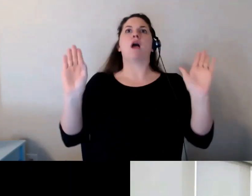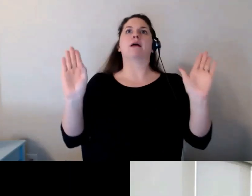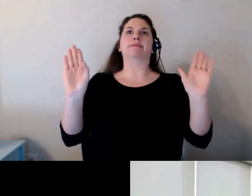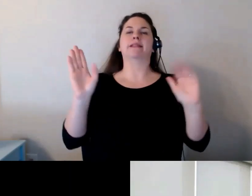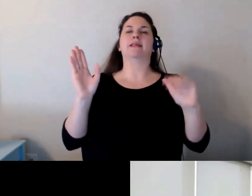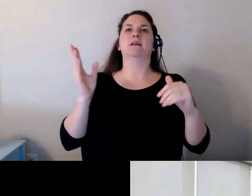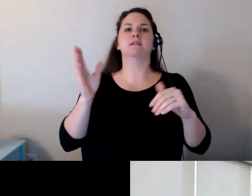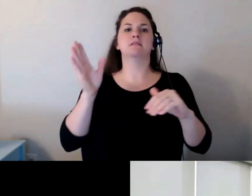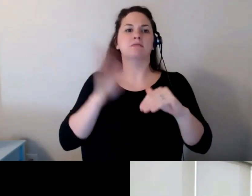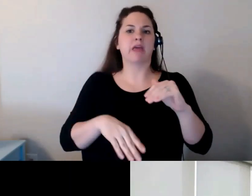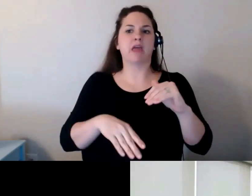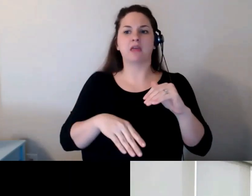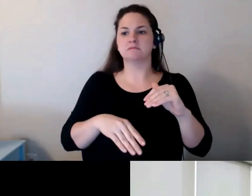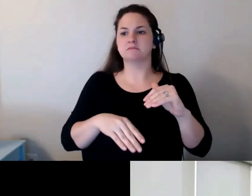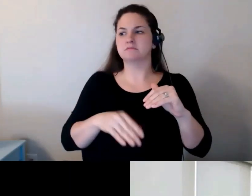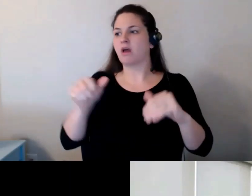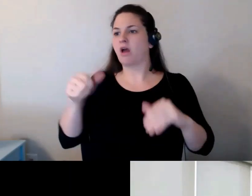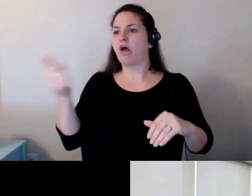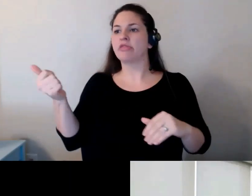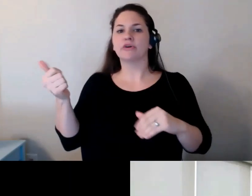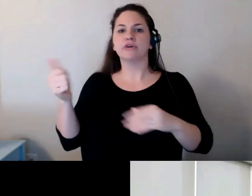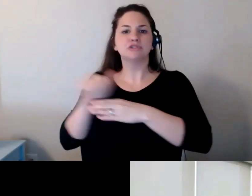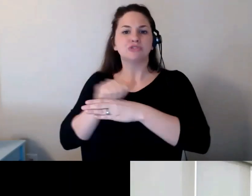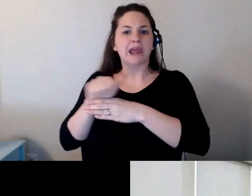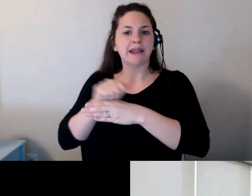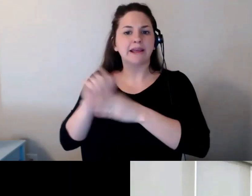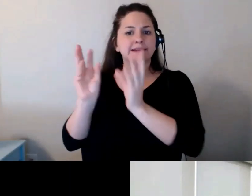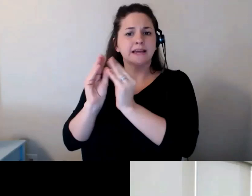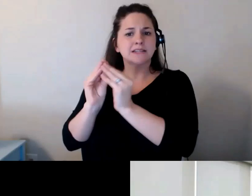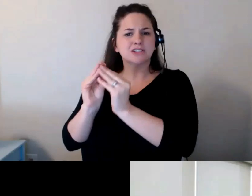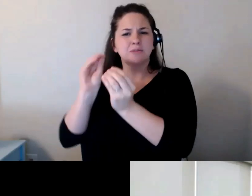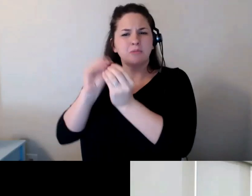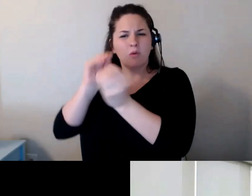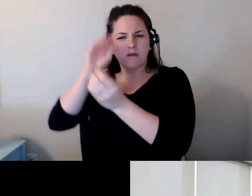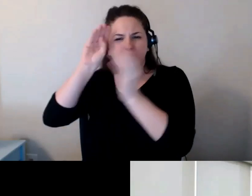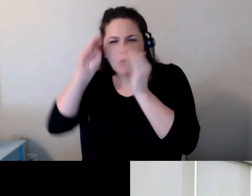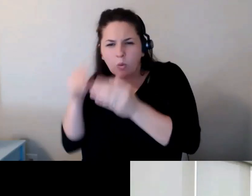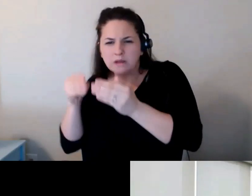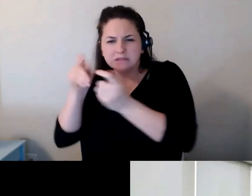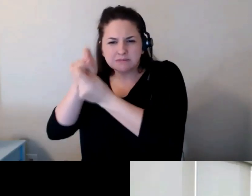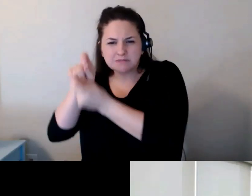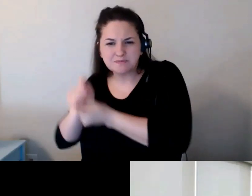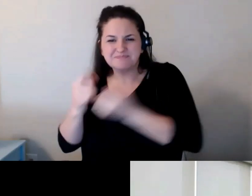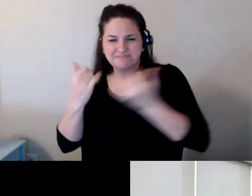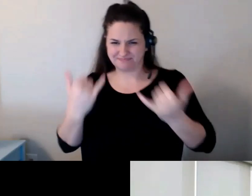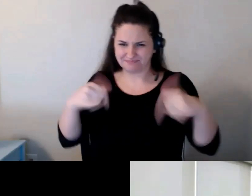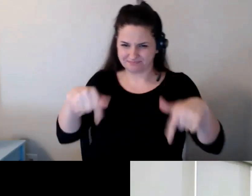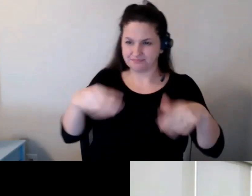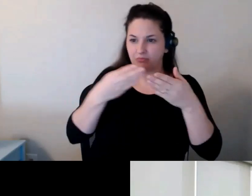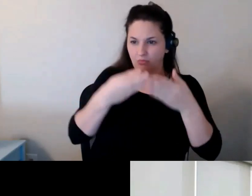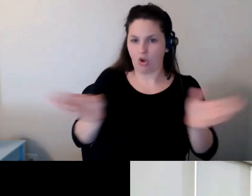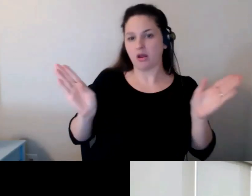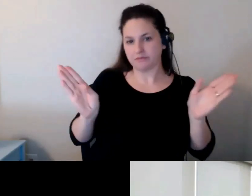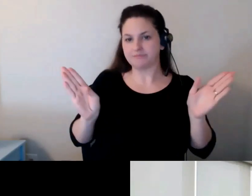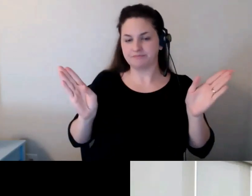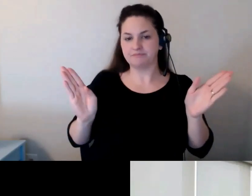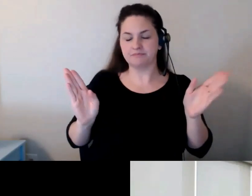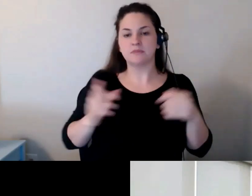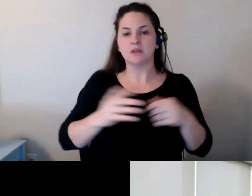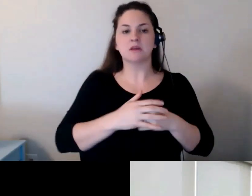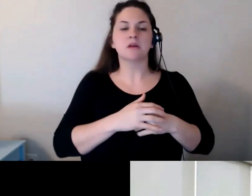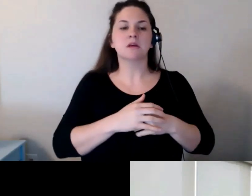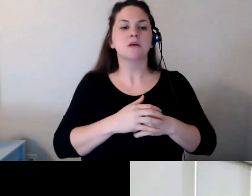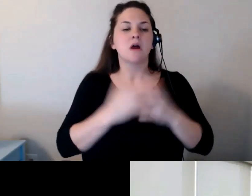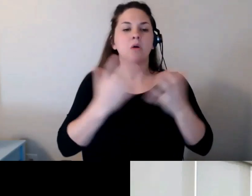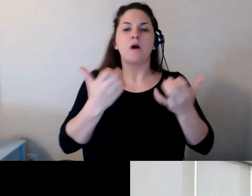for other of the training sessions that will unfold, to put this in the context of